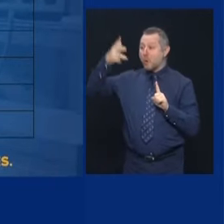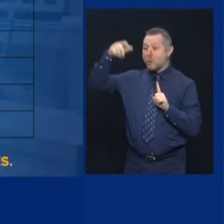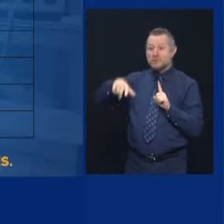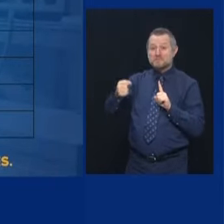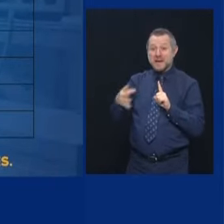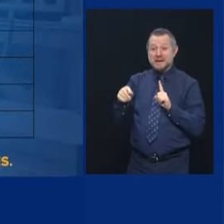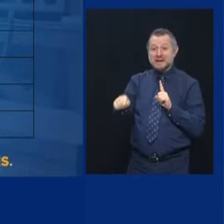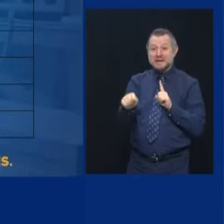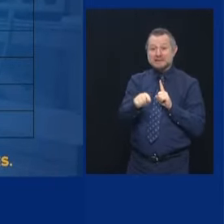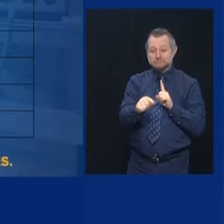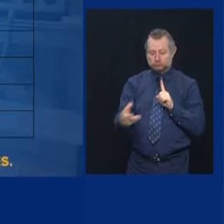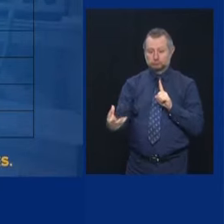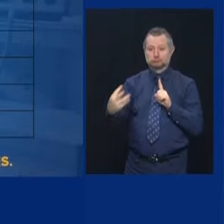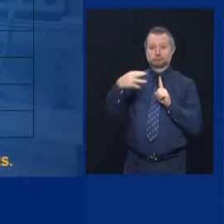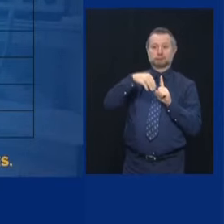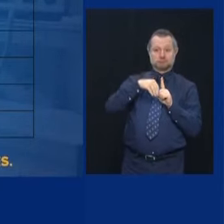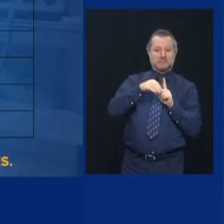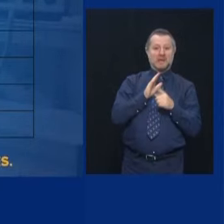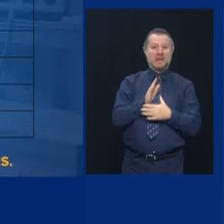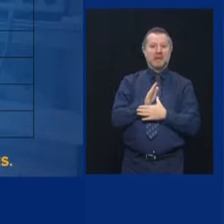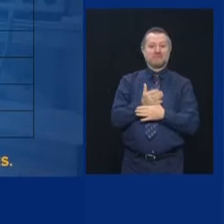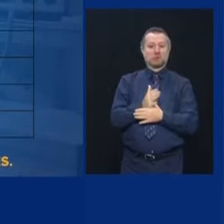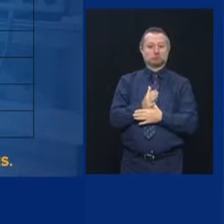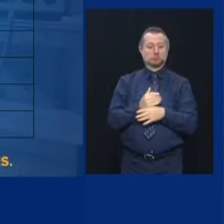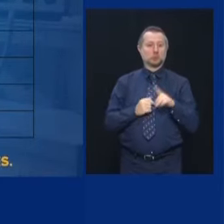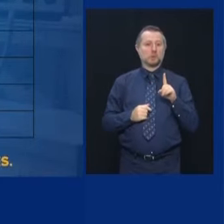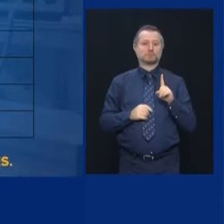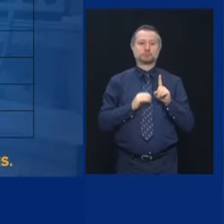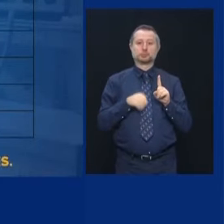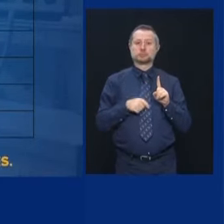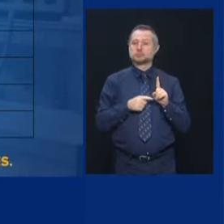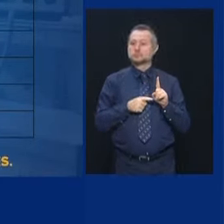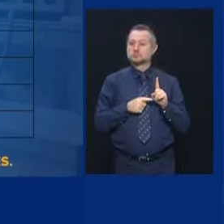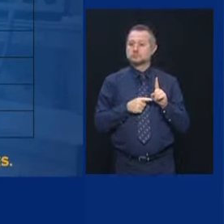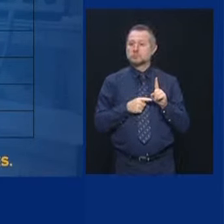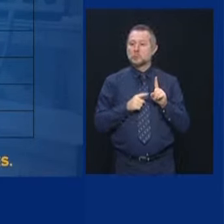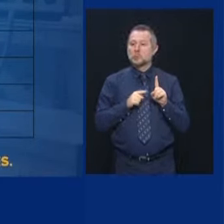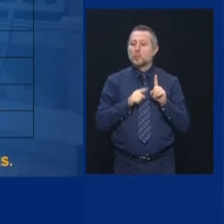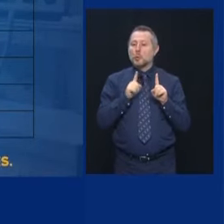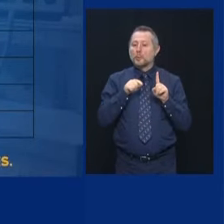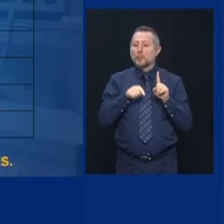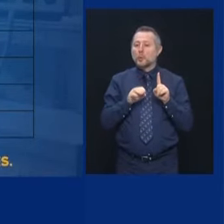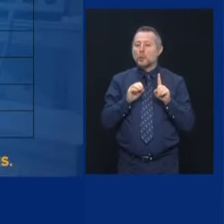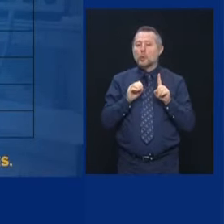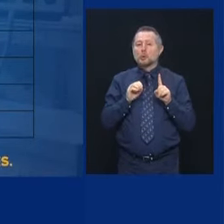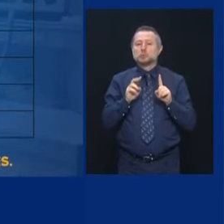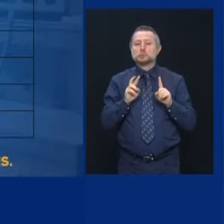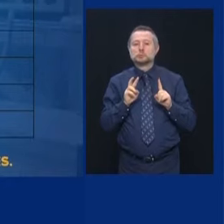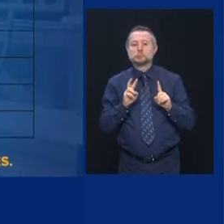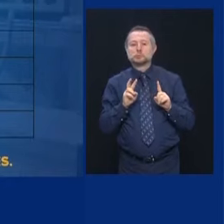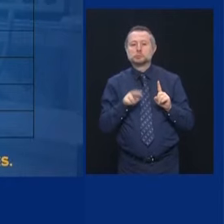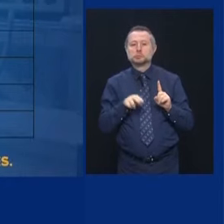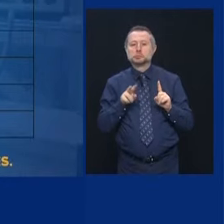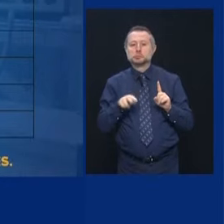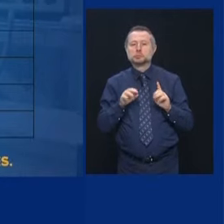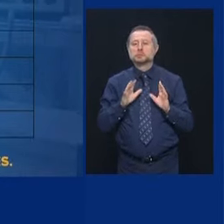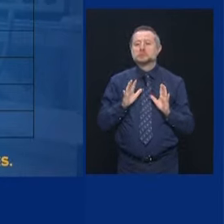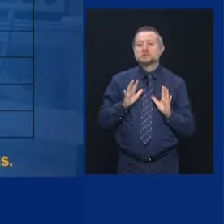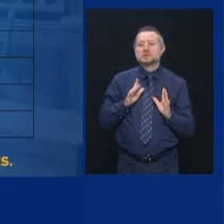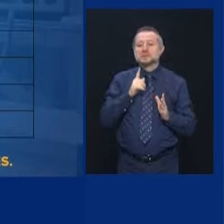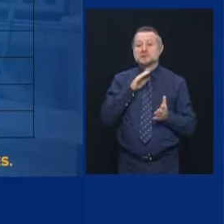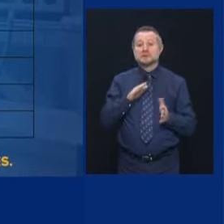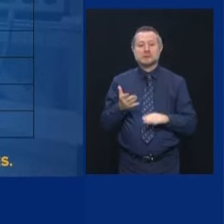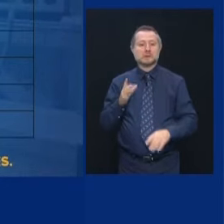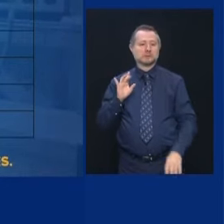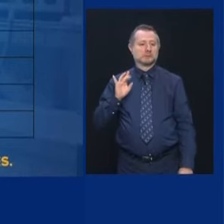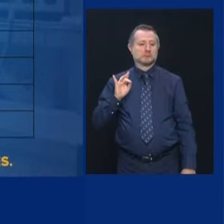distorts the balance of the sample, it's 1.2. Number of deaths, 8. They are in our